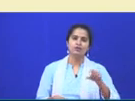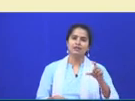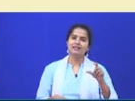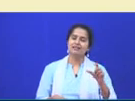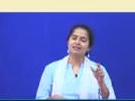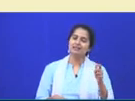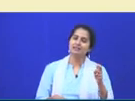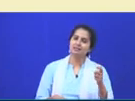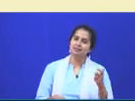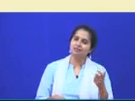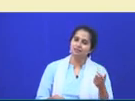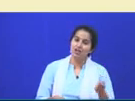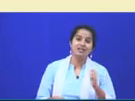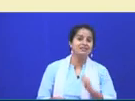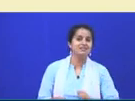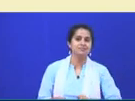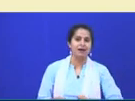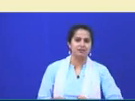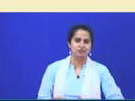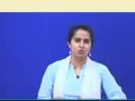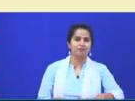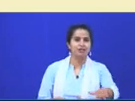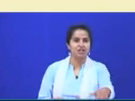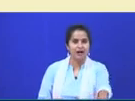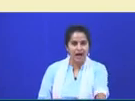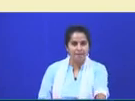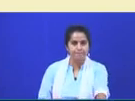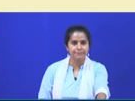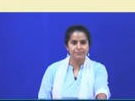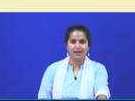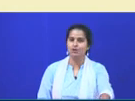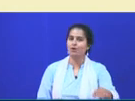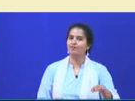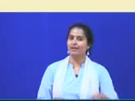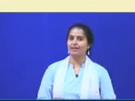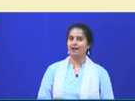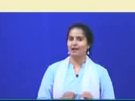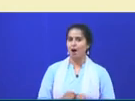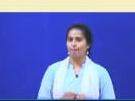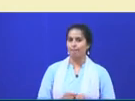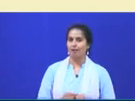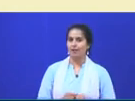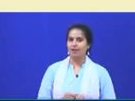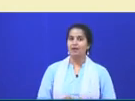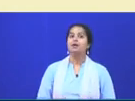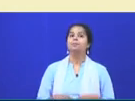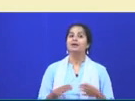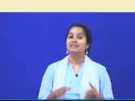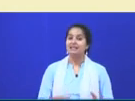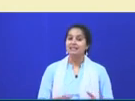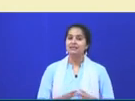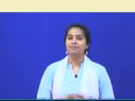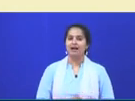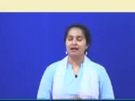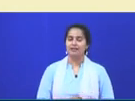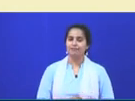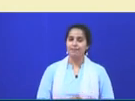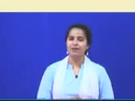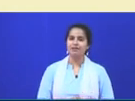plural, the gender doesn't matter. So you have vrikshanam and you have gaikanam. But in